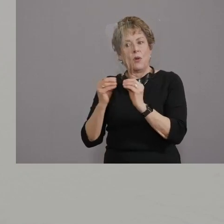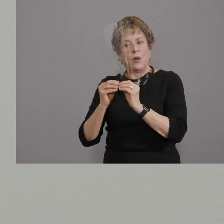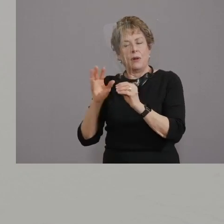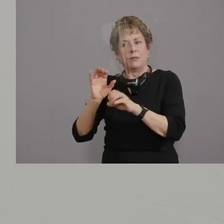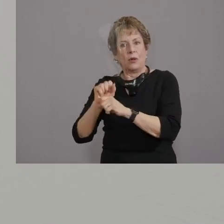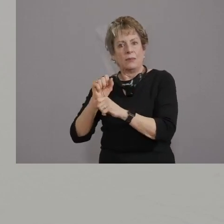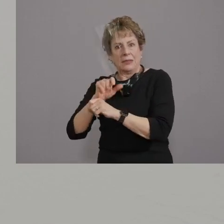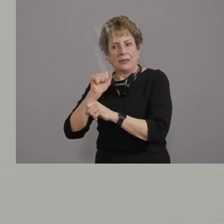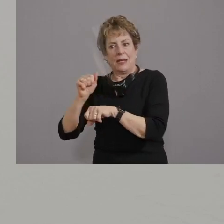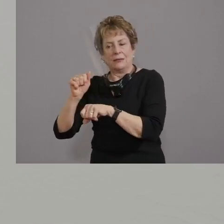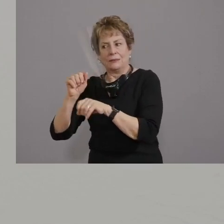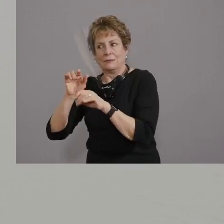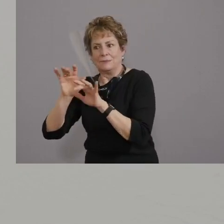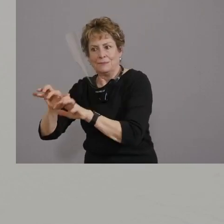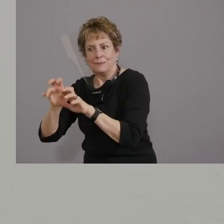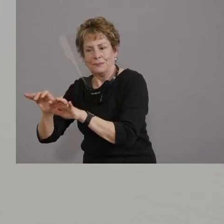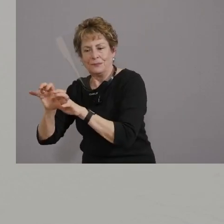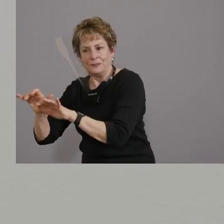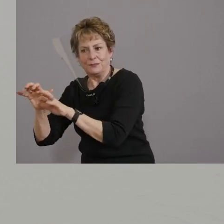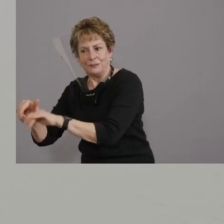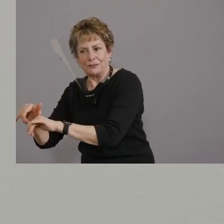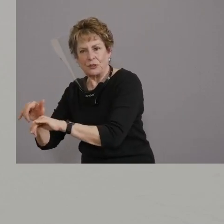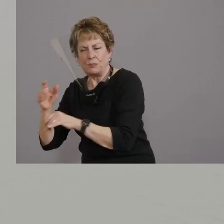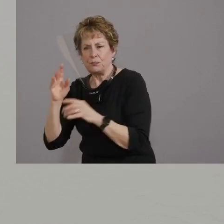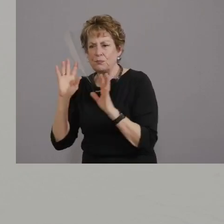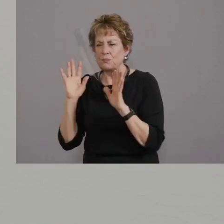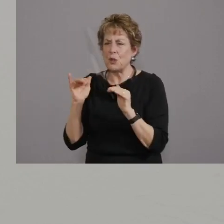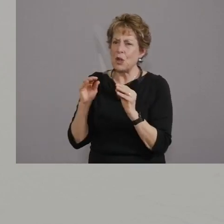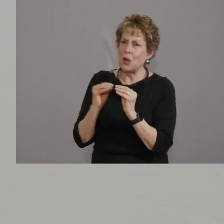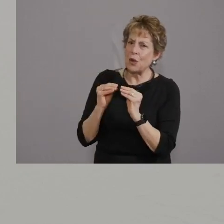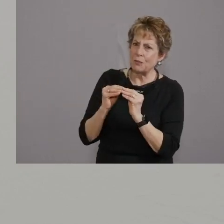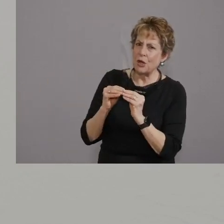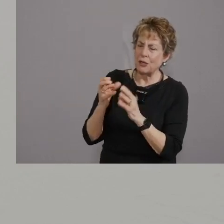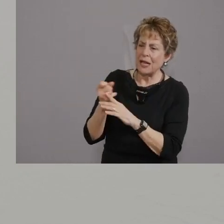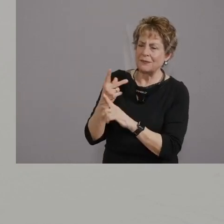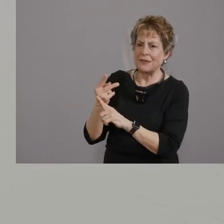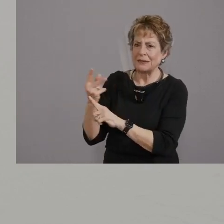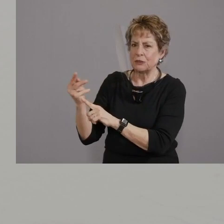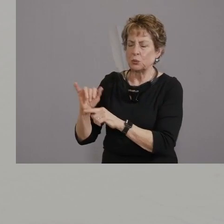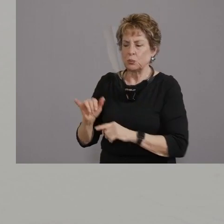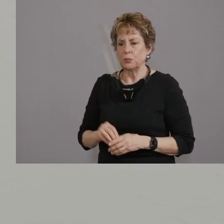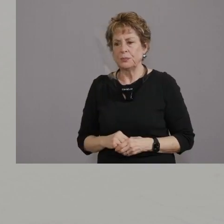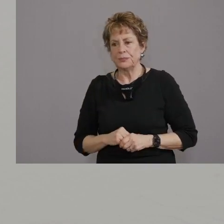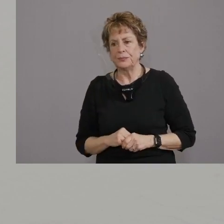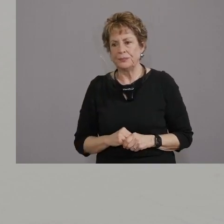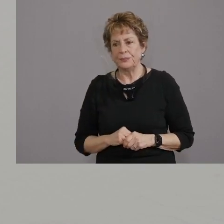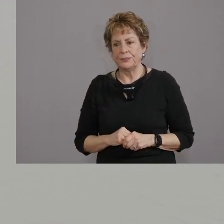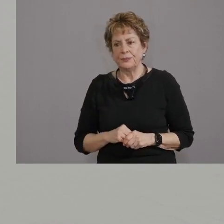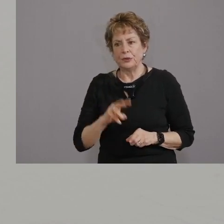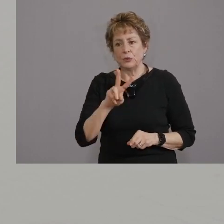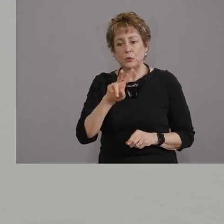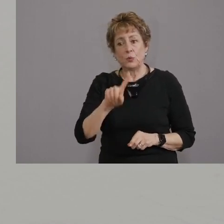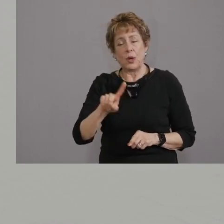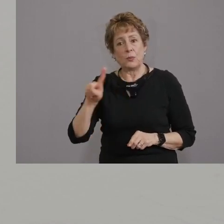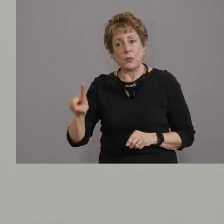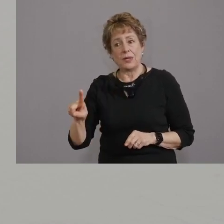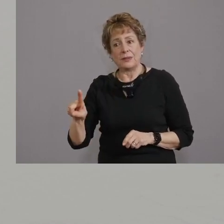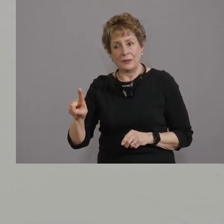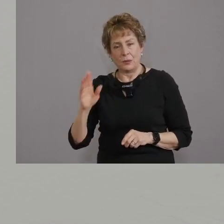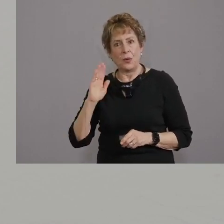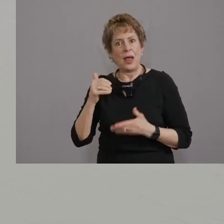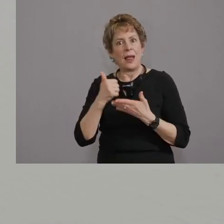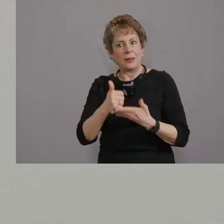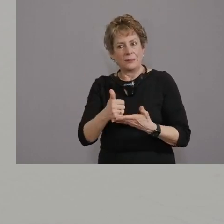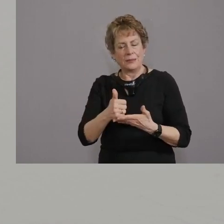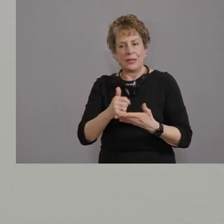vaccine. 211, what we're doing, we have partnered with them to answer the calls. We have heard that there have been a